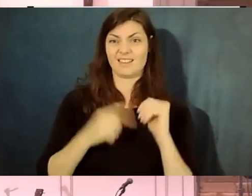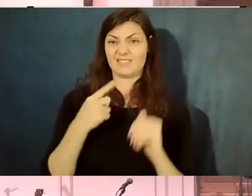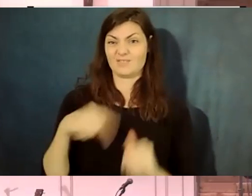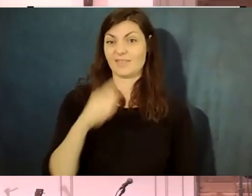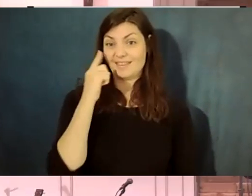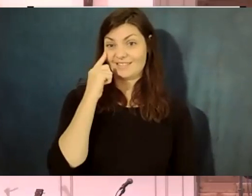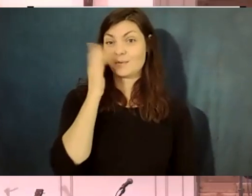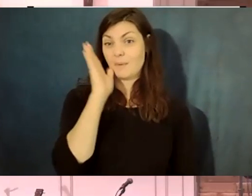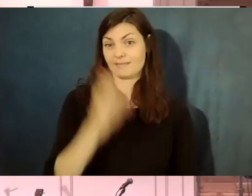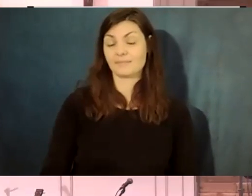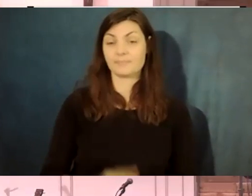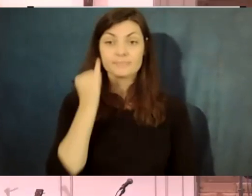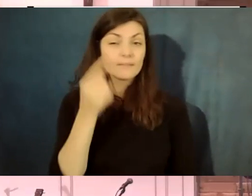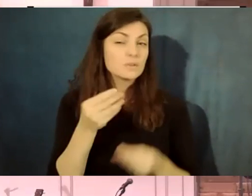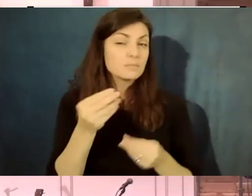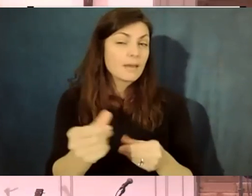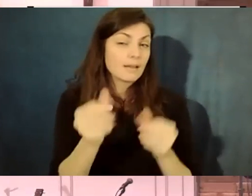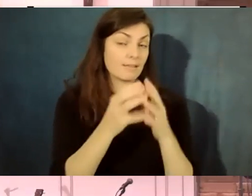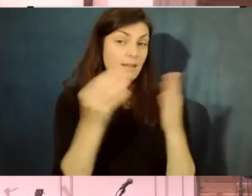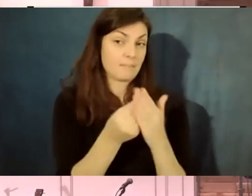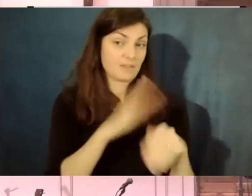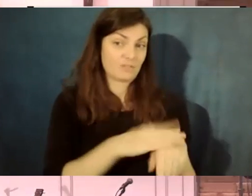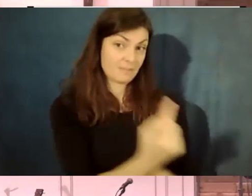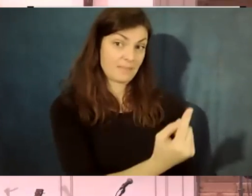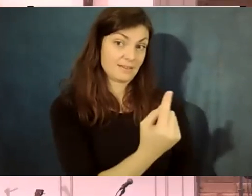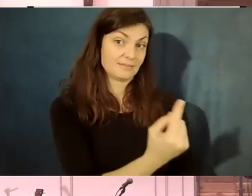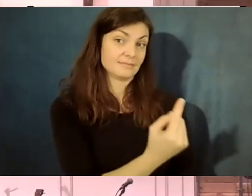And I'll say this, if you're spending more money,